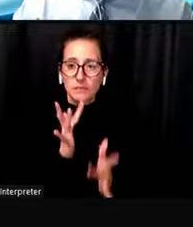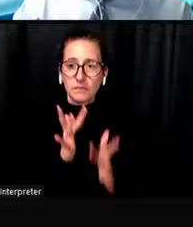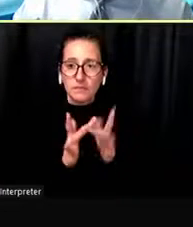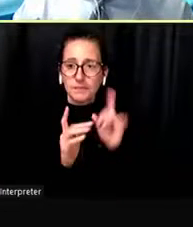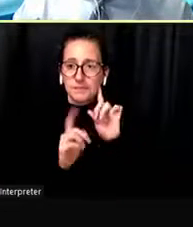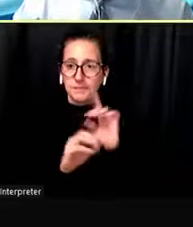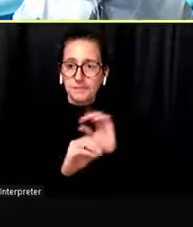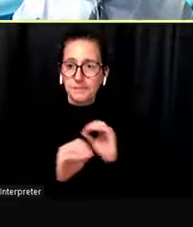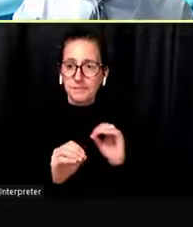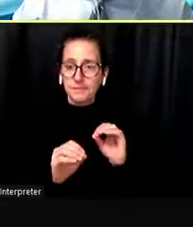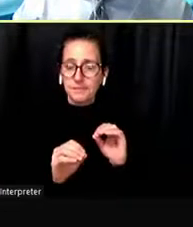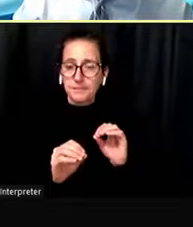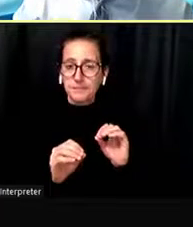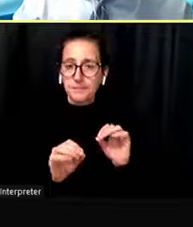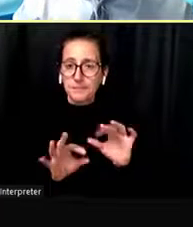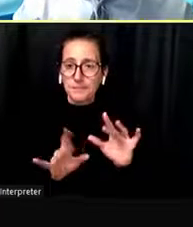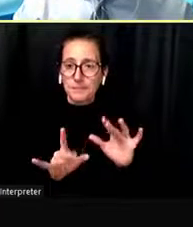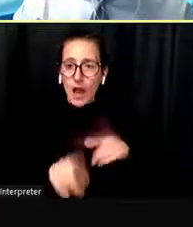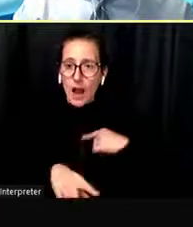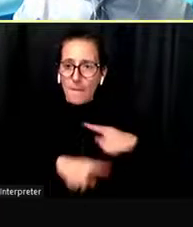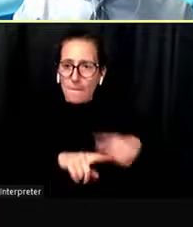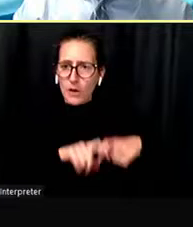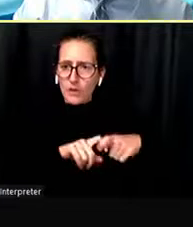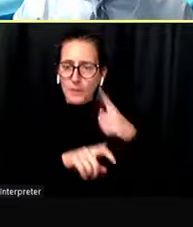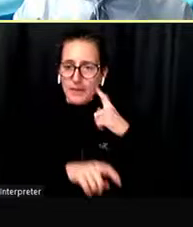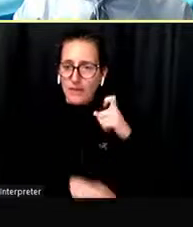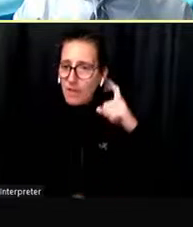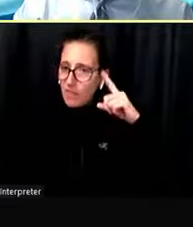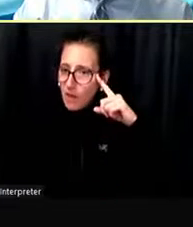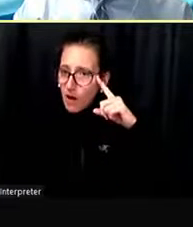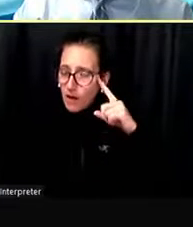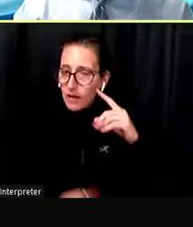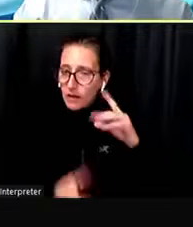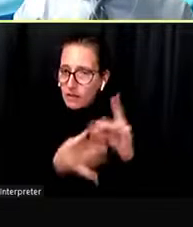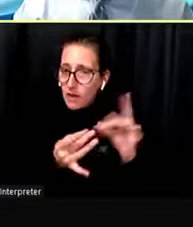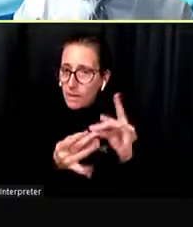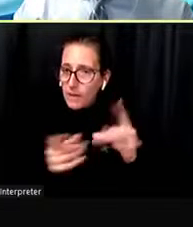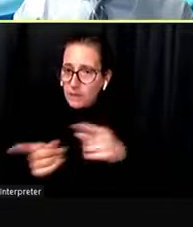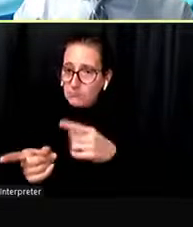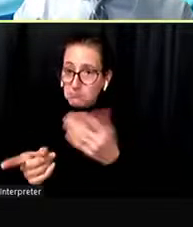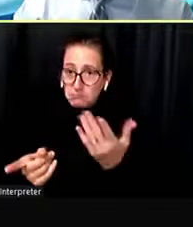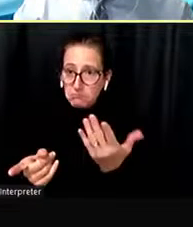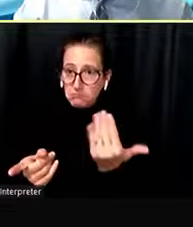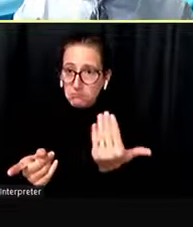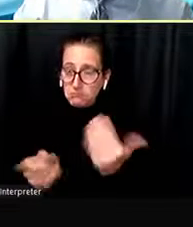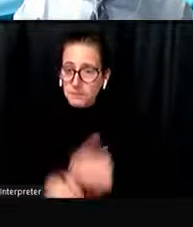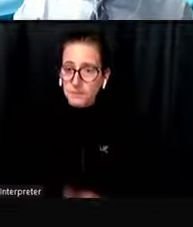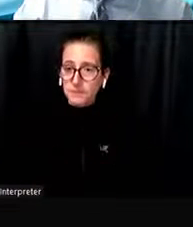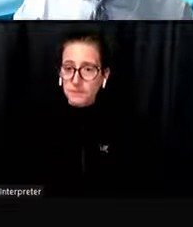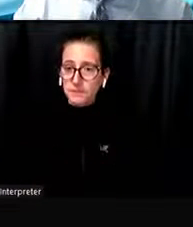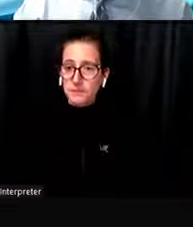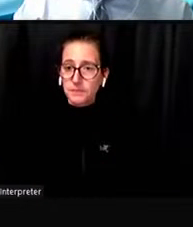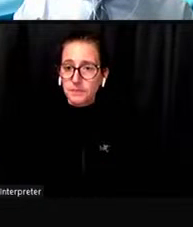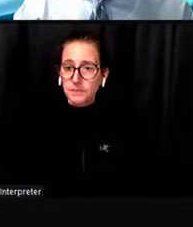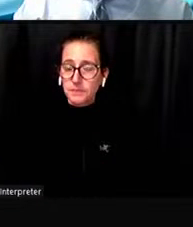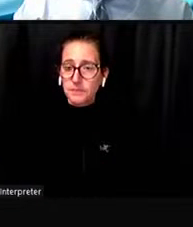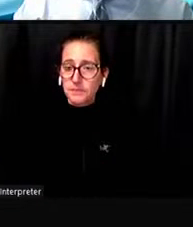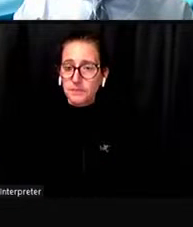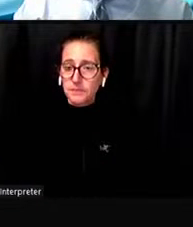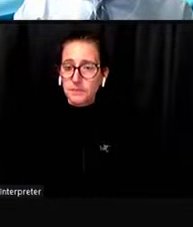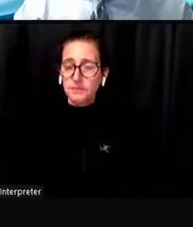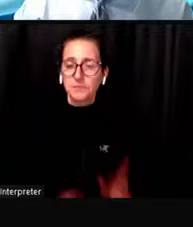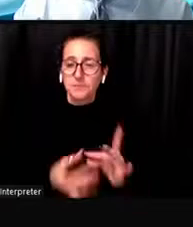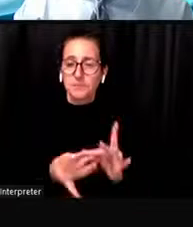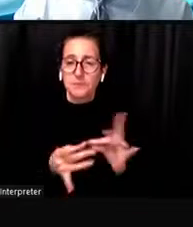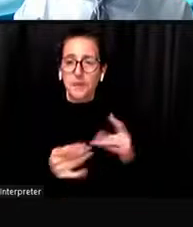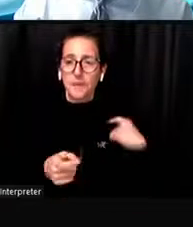Yes, Victor, I'm pausing because I thought I heard a comment from someone. Oh, sí, estoy pasando porque vi un